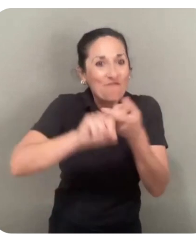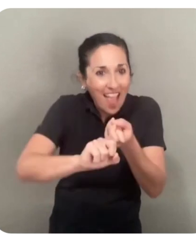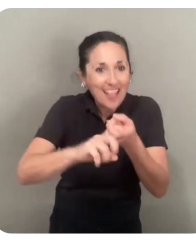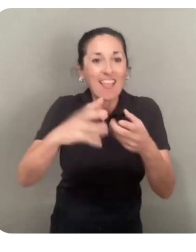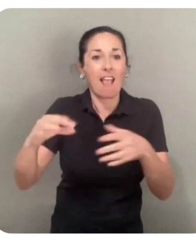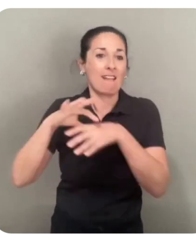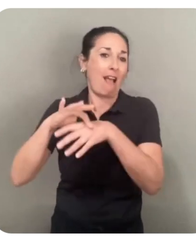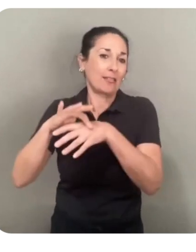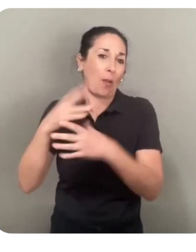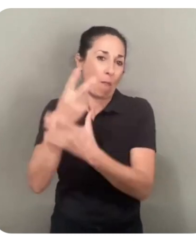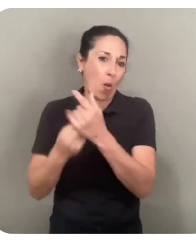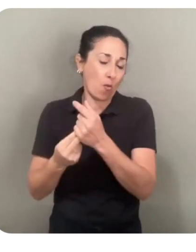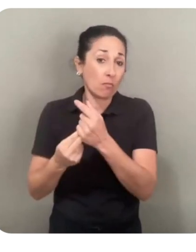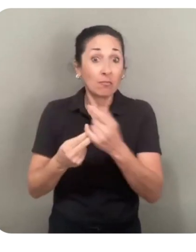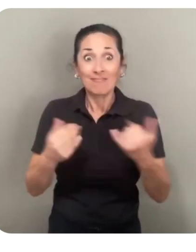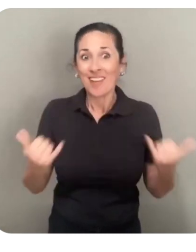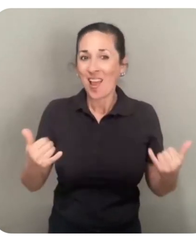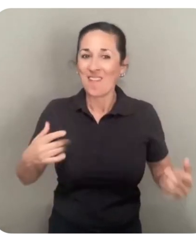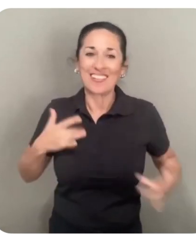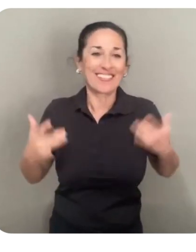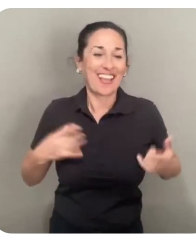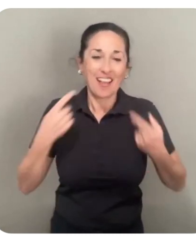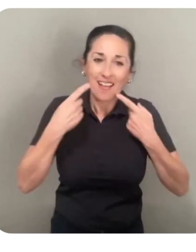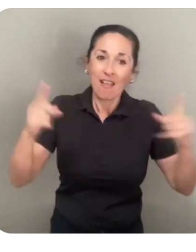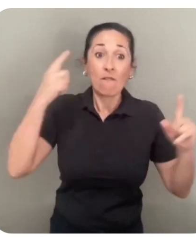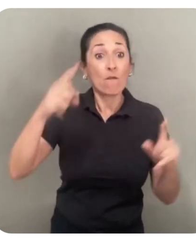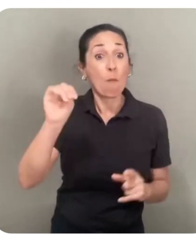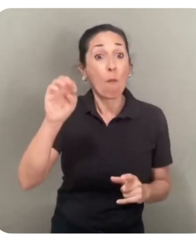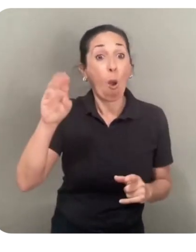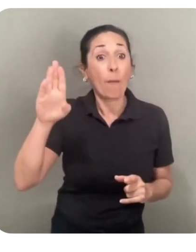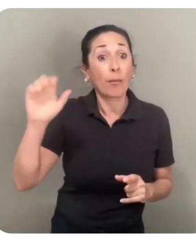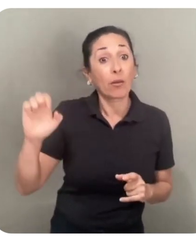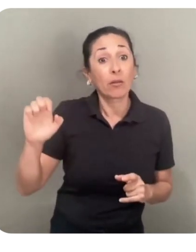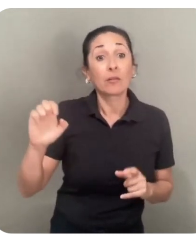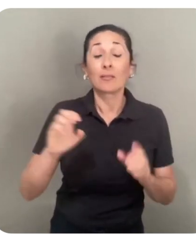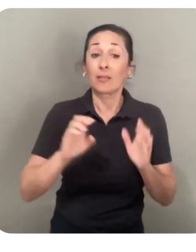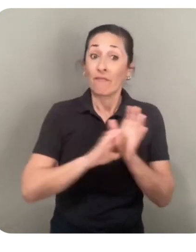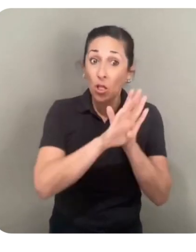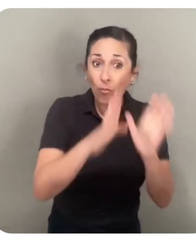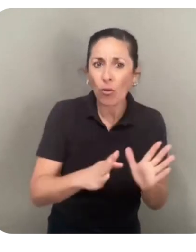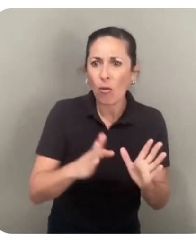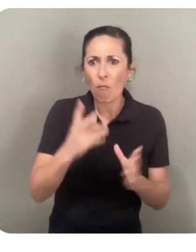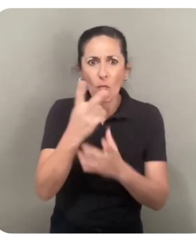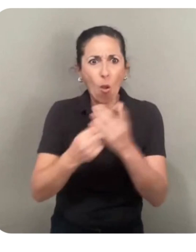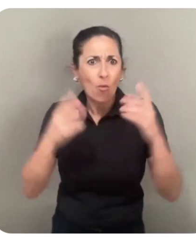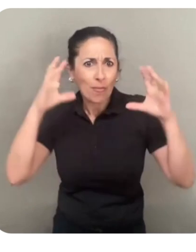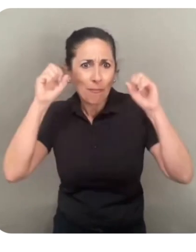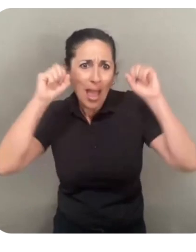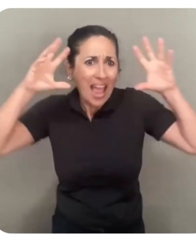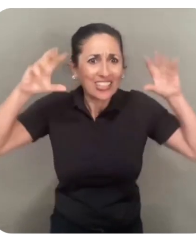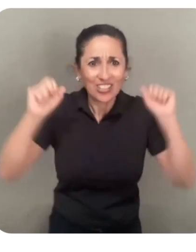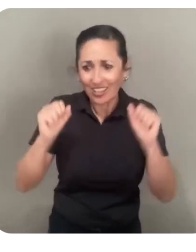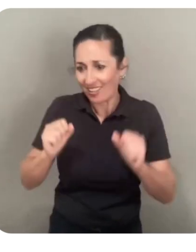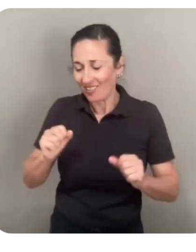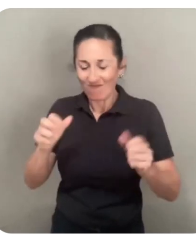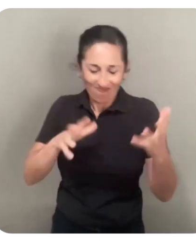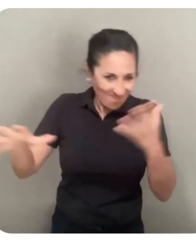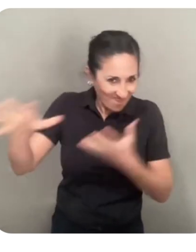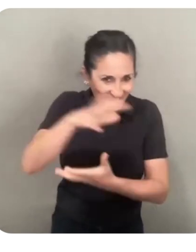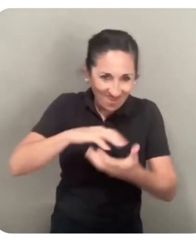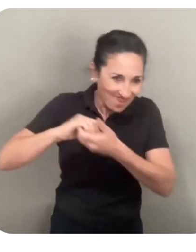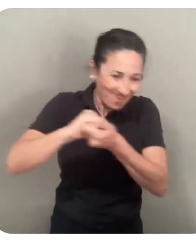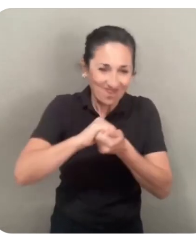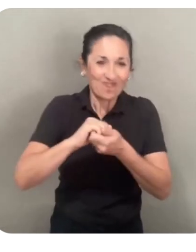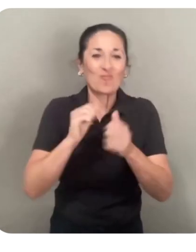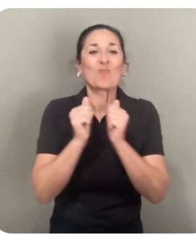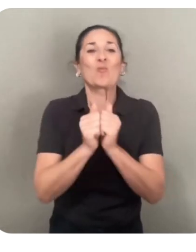now, we have some exciting announcements for mobile developers to combine the magic of those apps with mixed reality. Let's